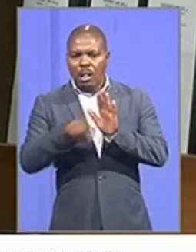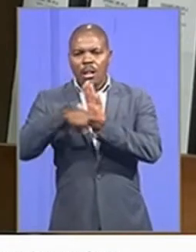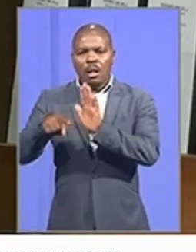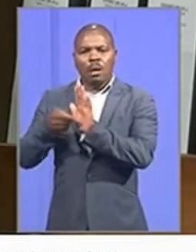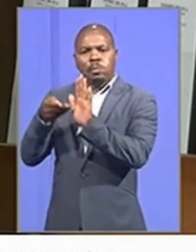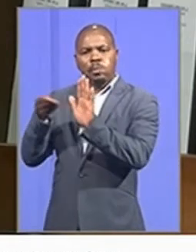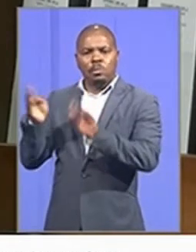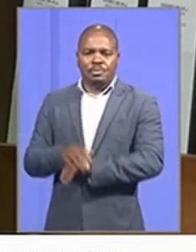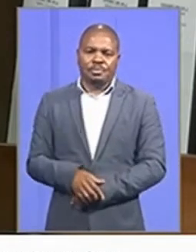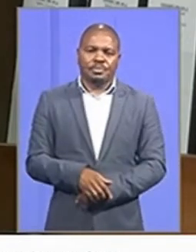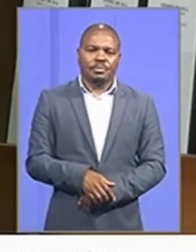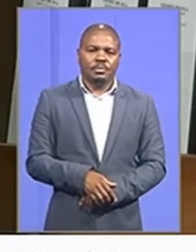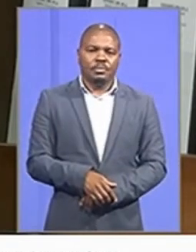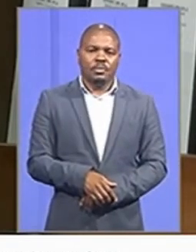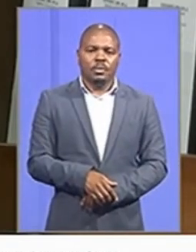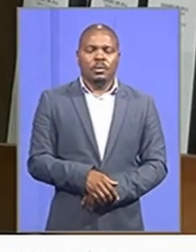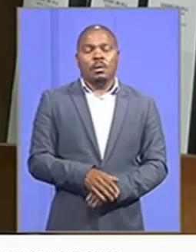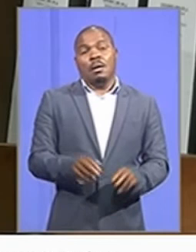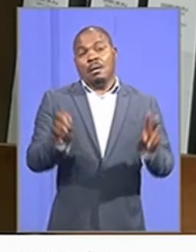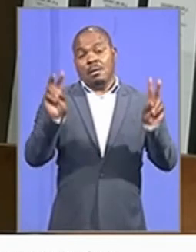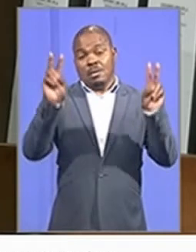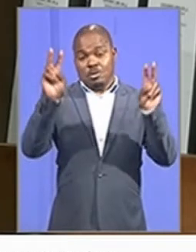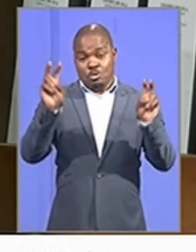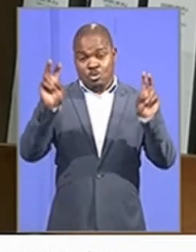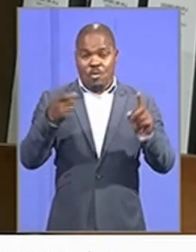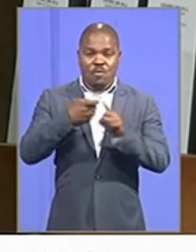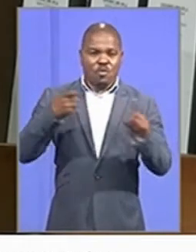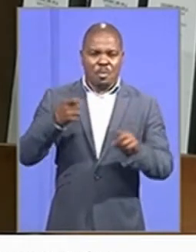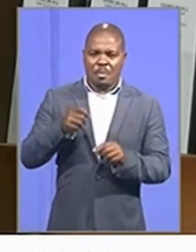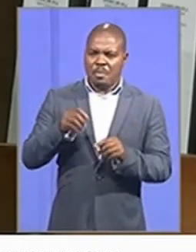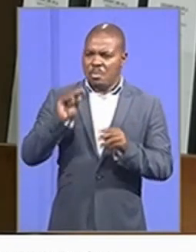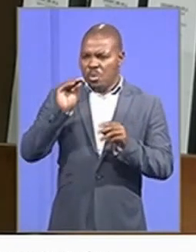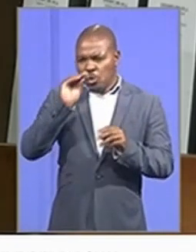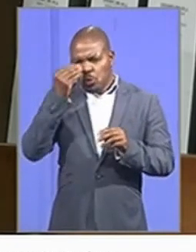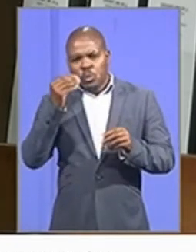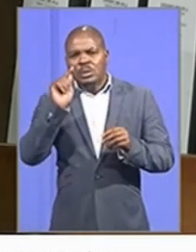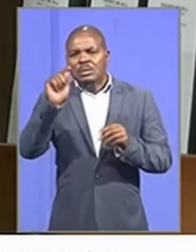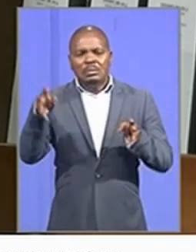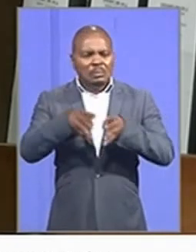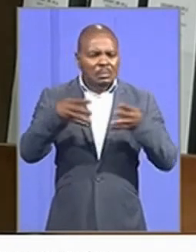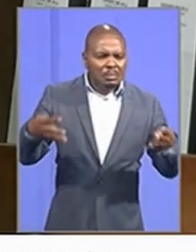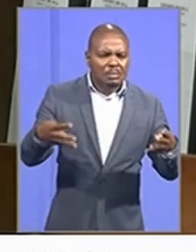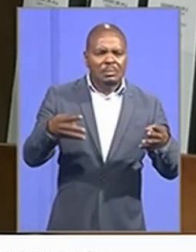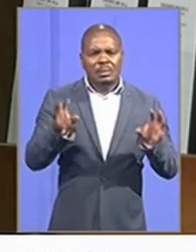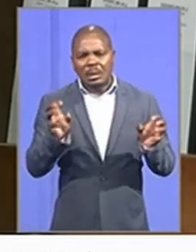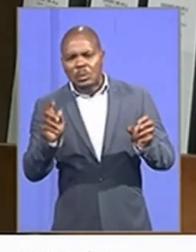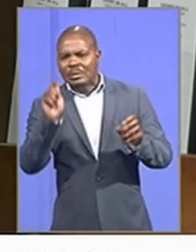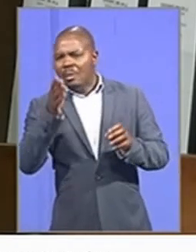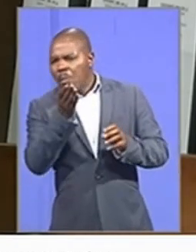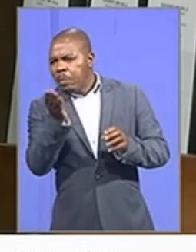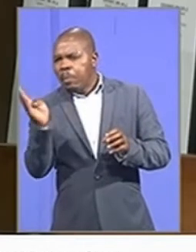public, the issues which were emanating from the media, concerns about the